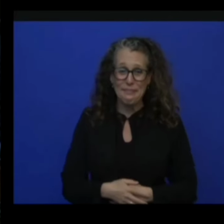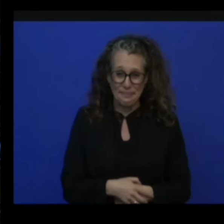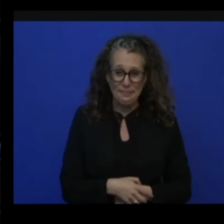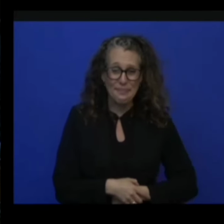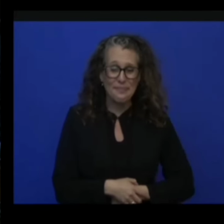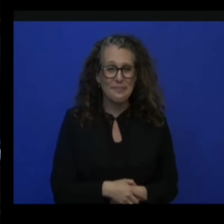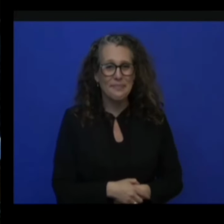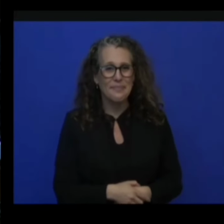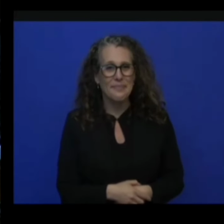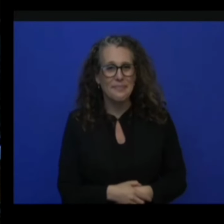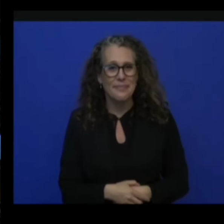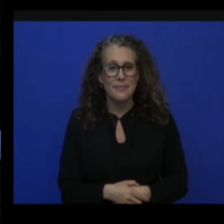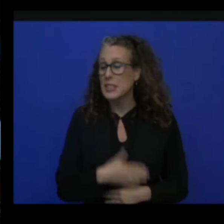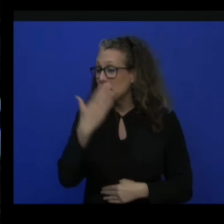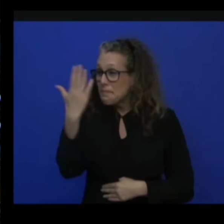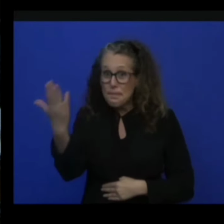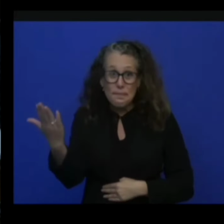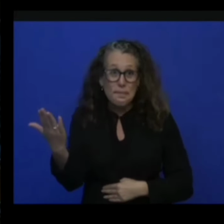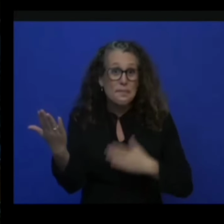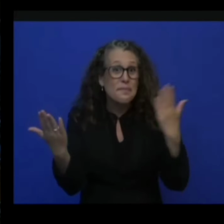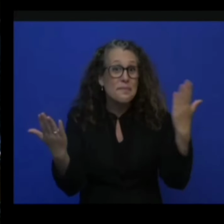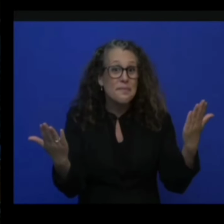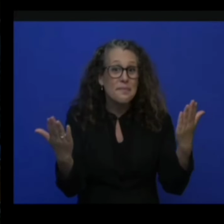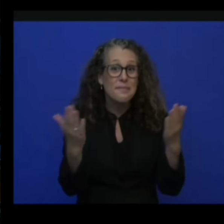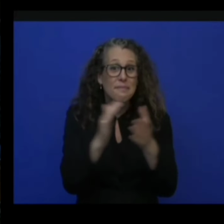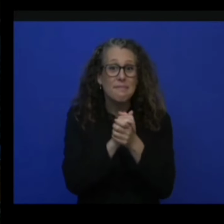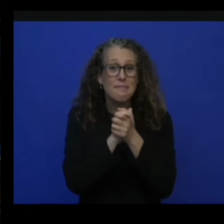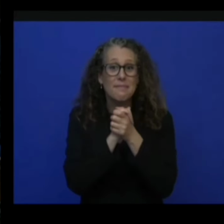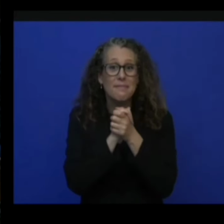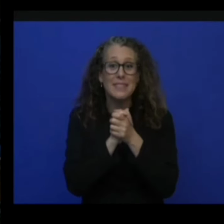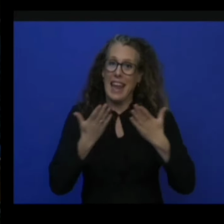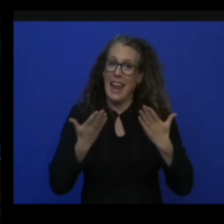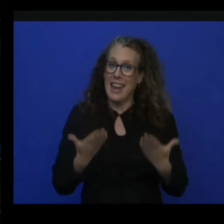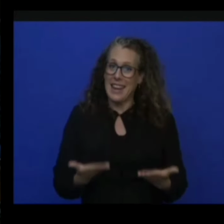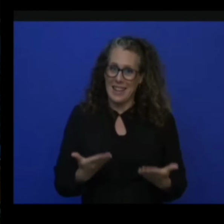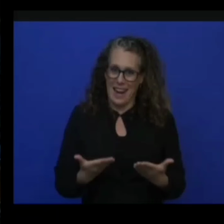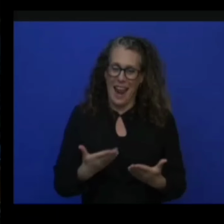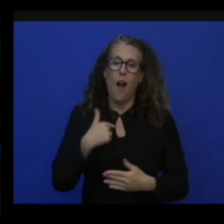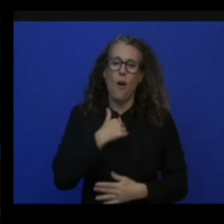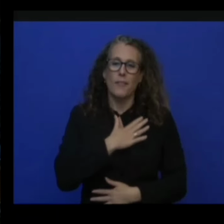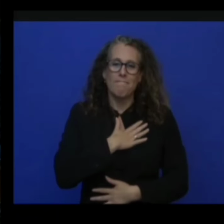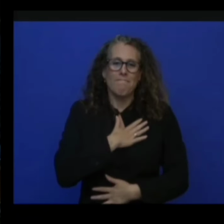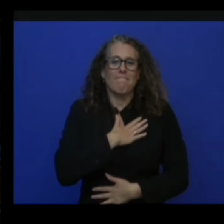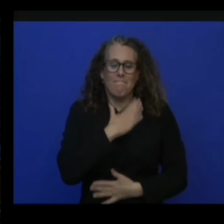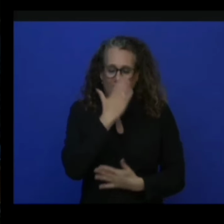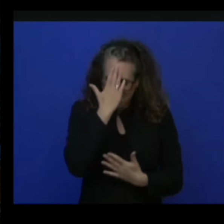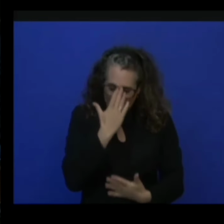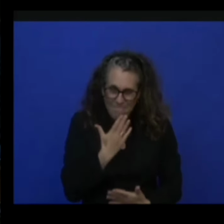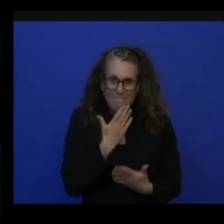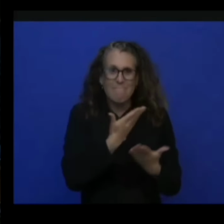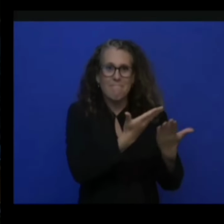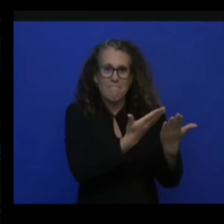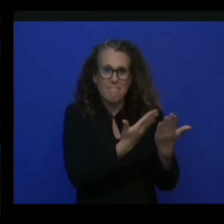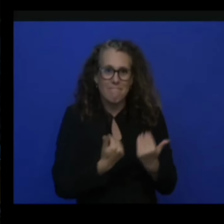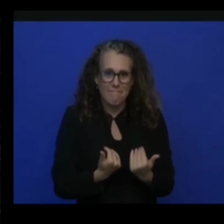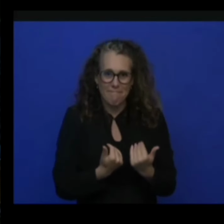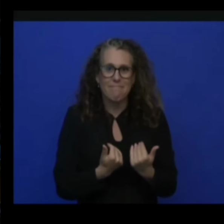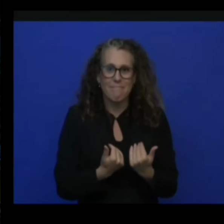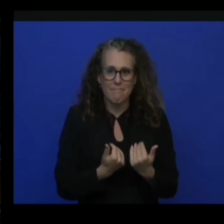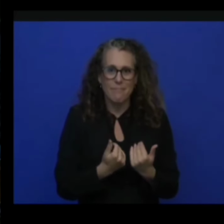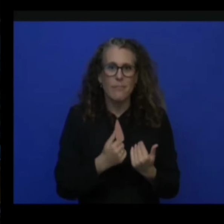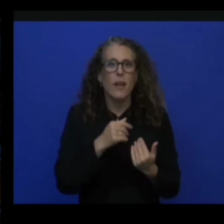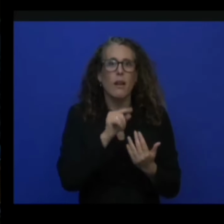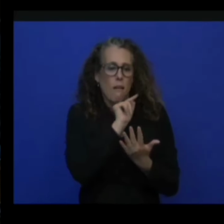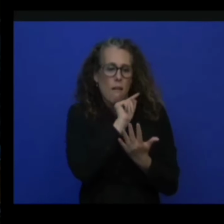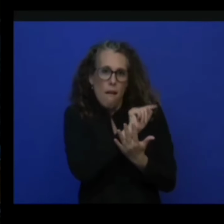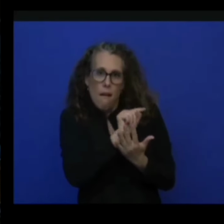Excellencies, distinguished delegates, I now have the pleasure to invite our distinguished special invitees